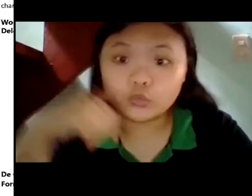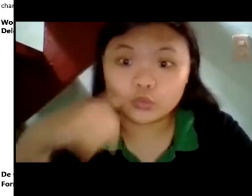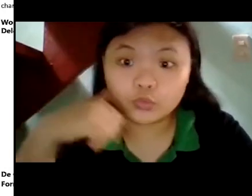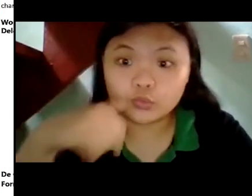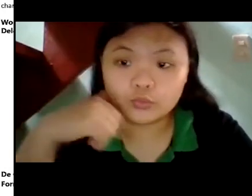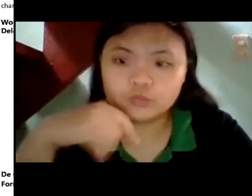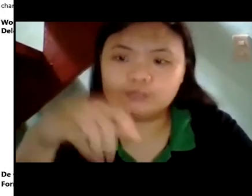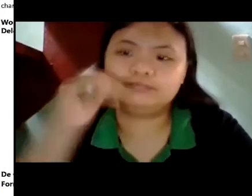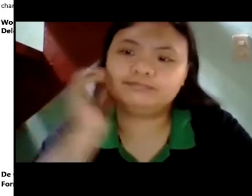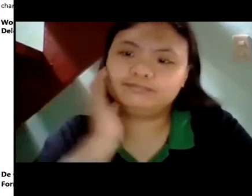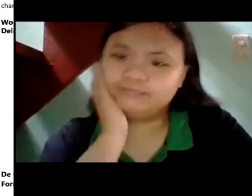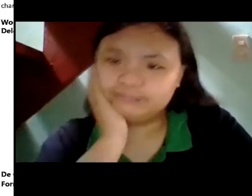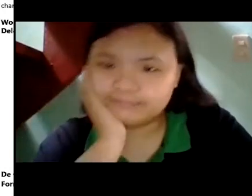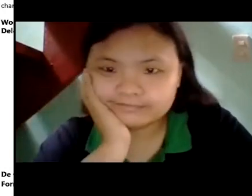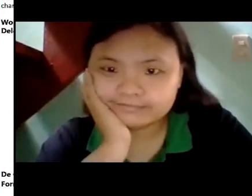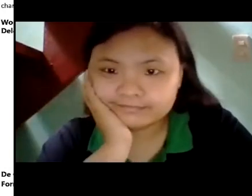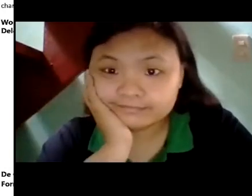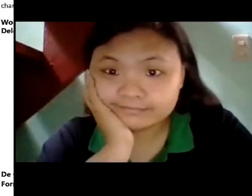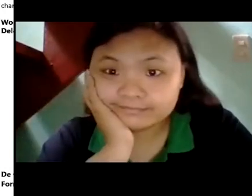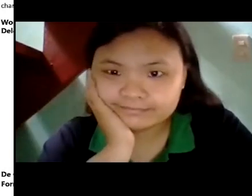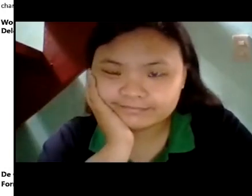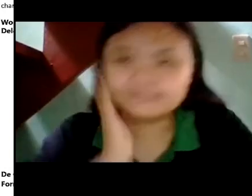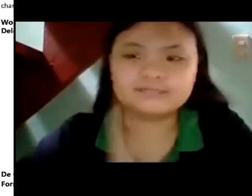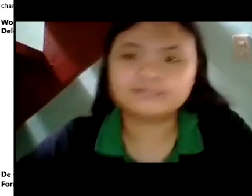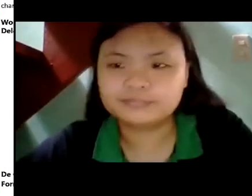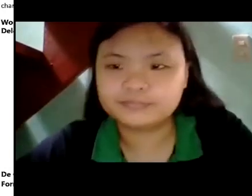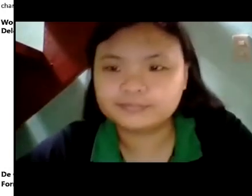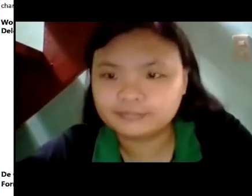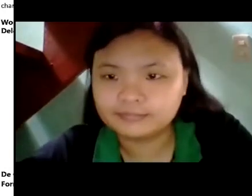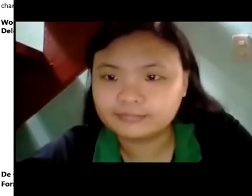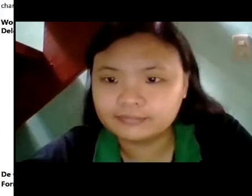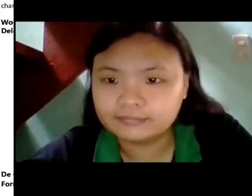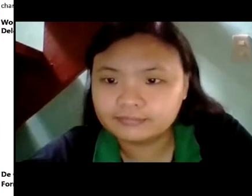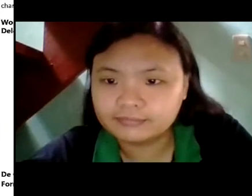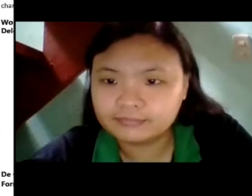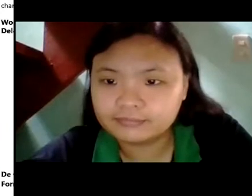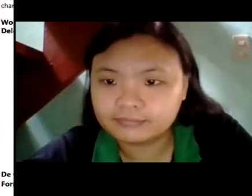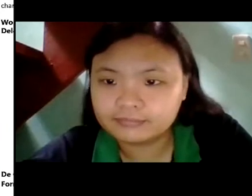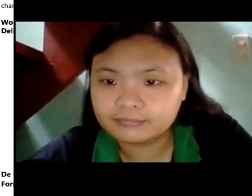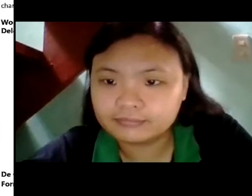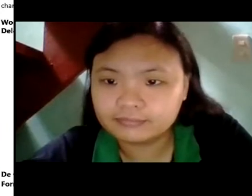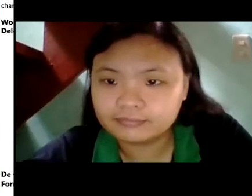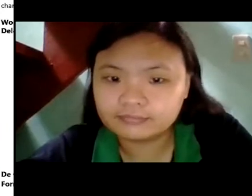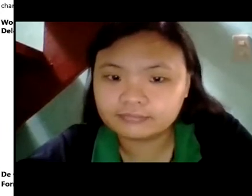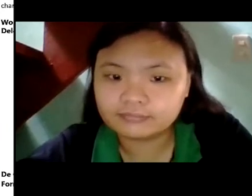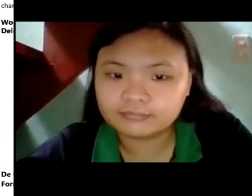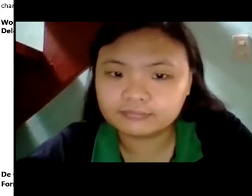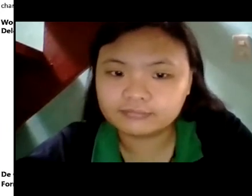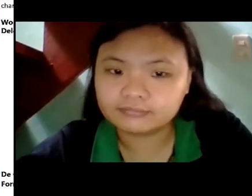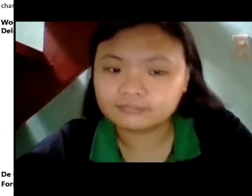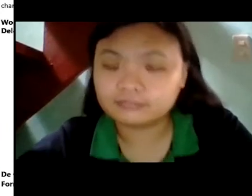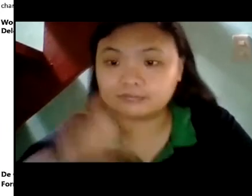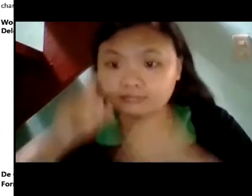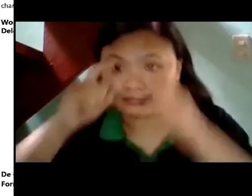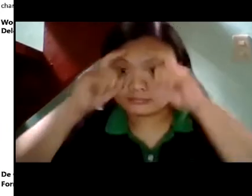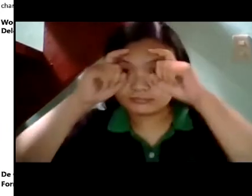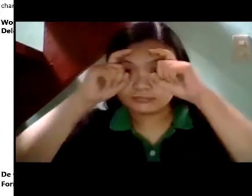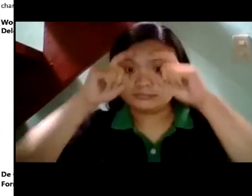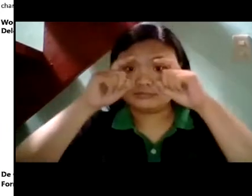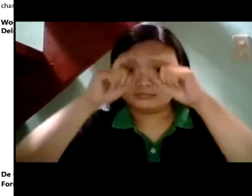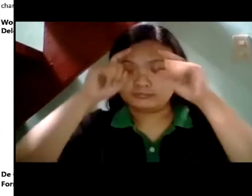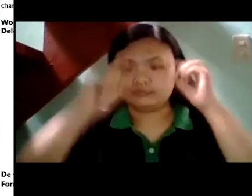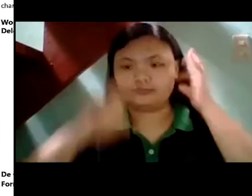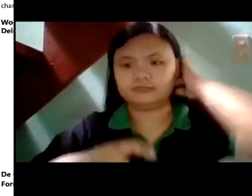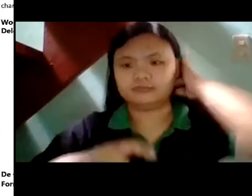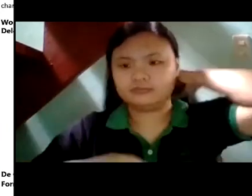Mhm. Yes, yes, that's right. With boy Right. and girl, the eyebrows Okay. are up. Okay. Good.